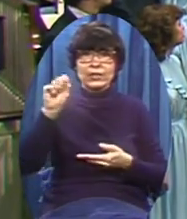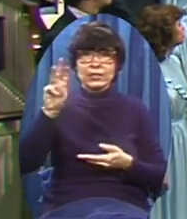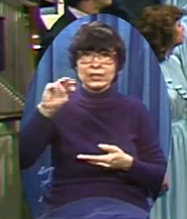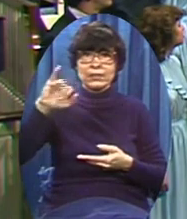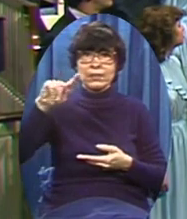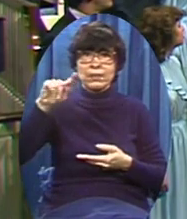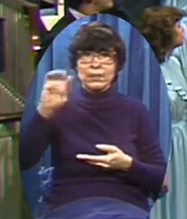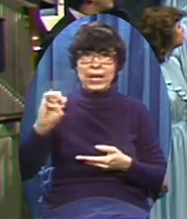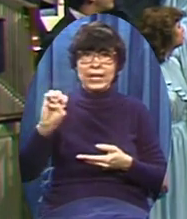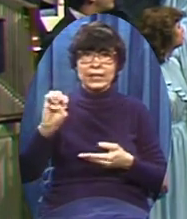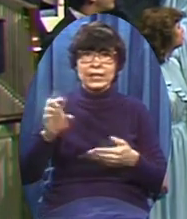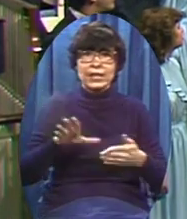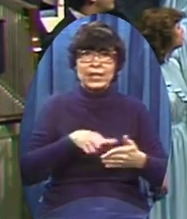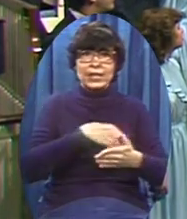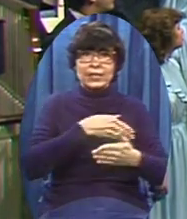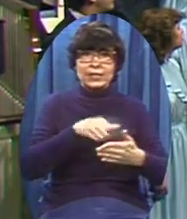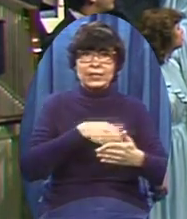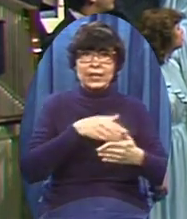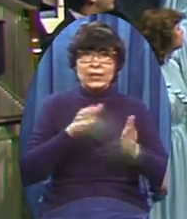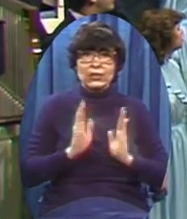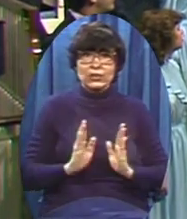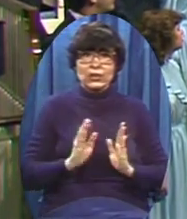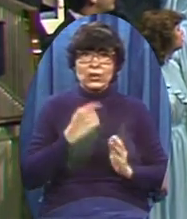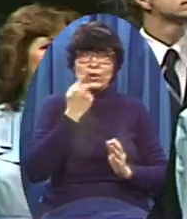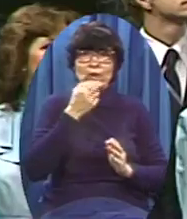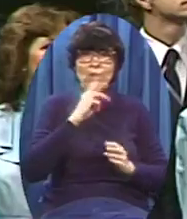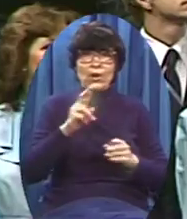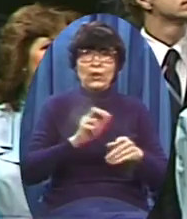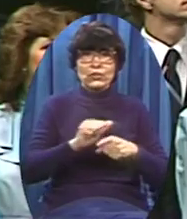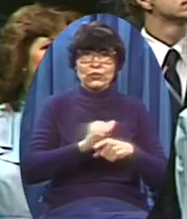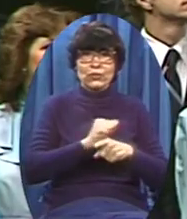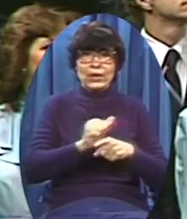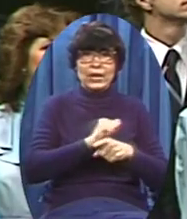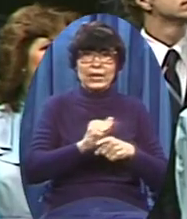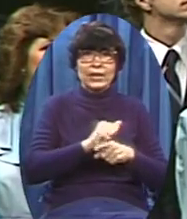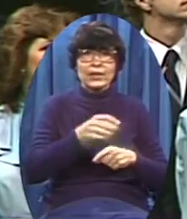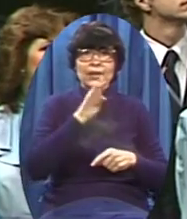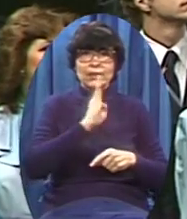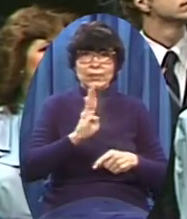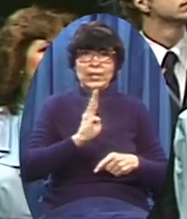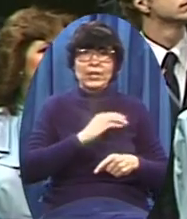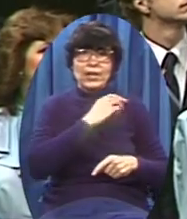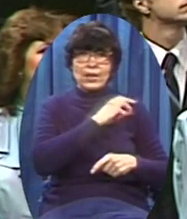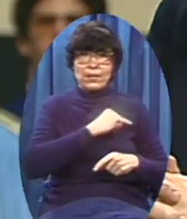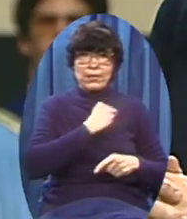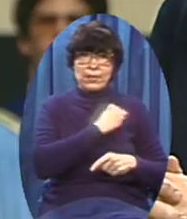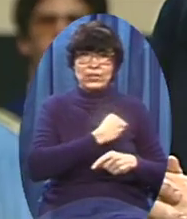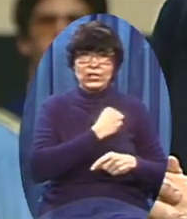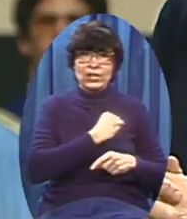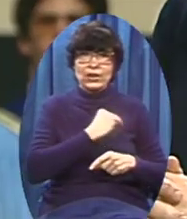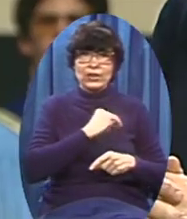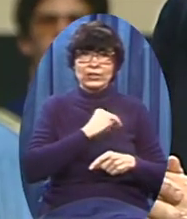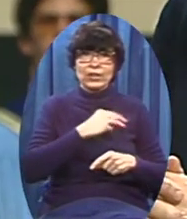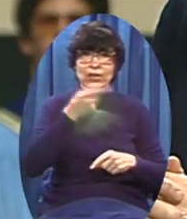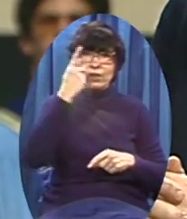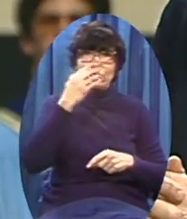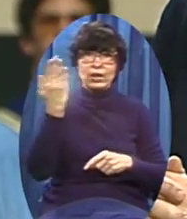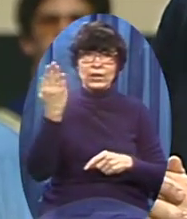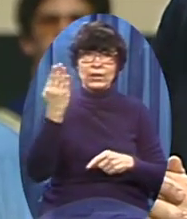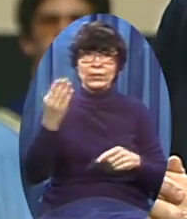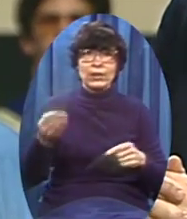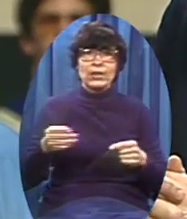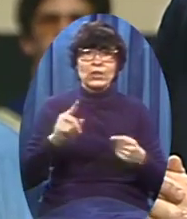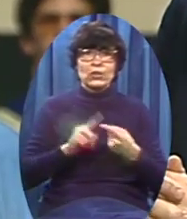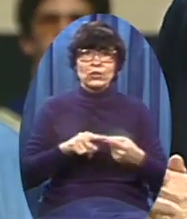for evangelism, and God has called them at least to pray, if not to go, to a world that needs the Savior,